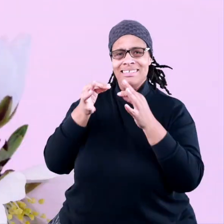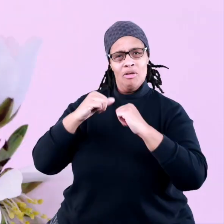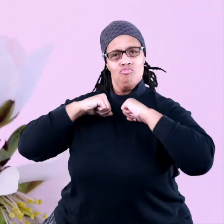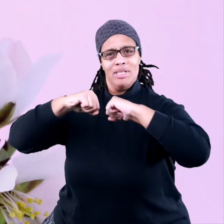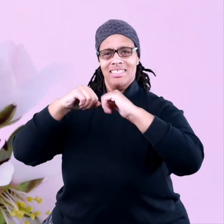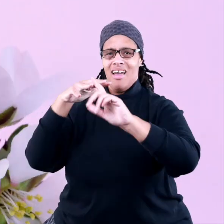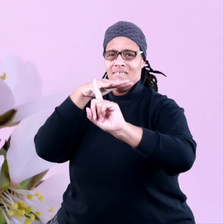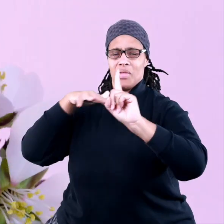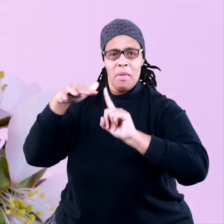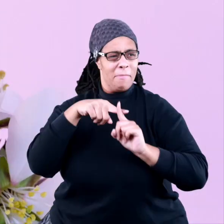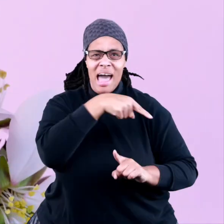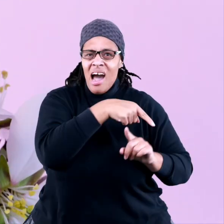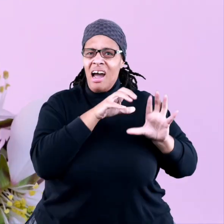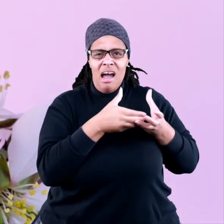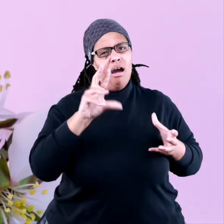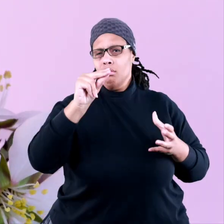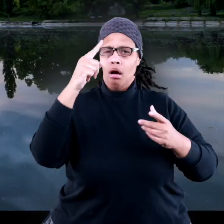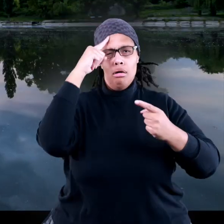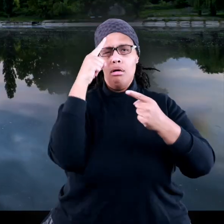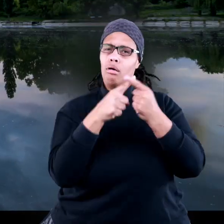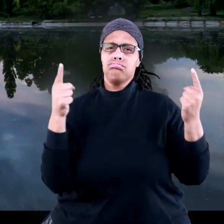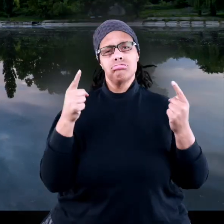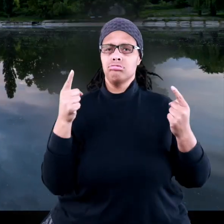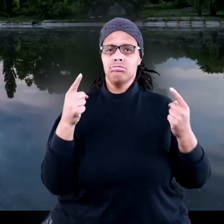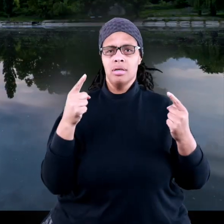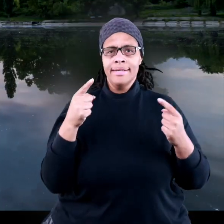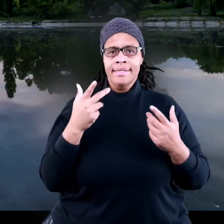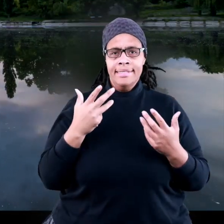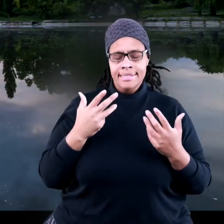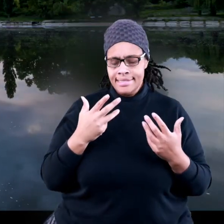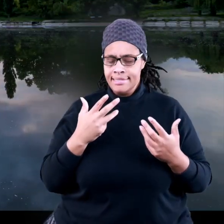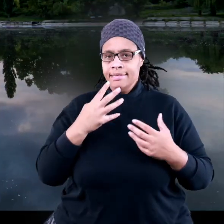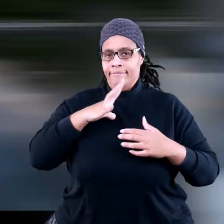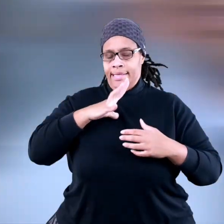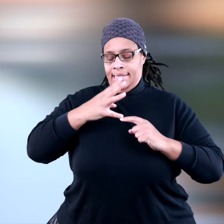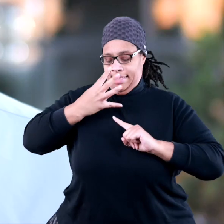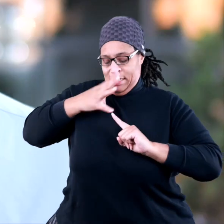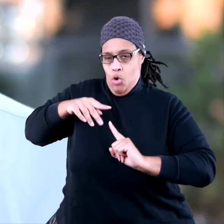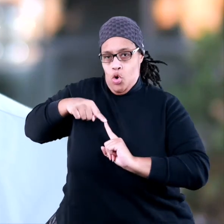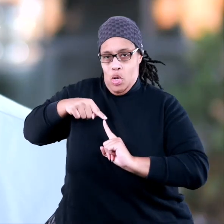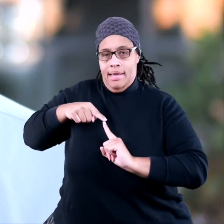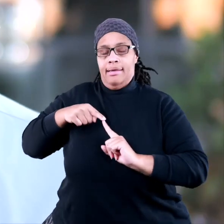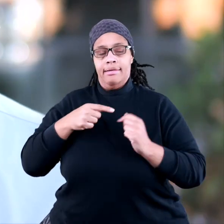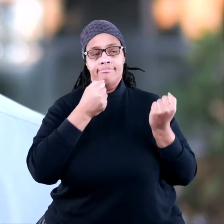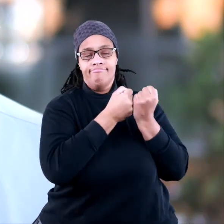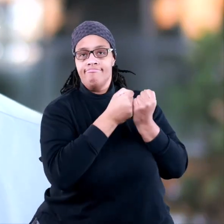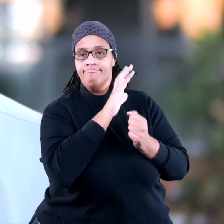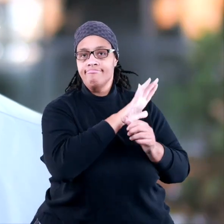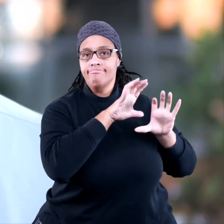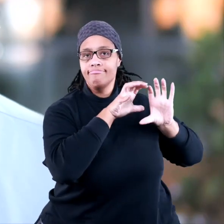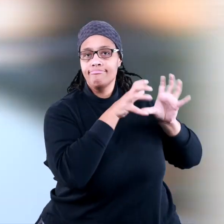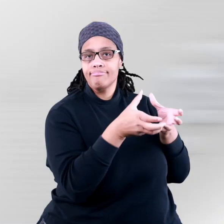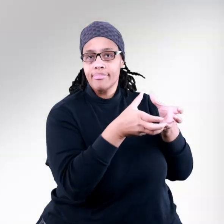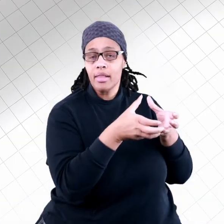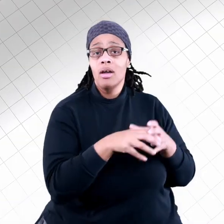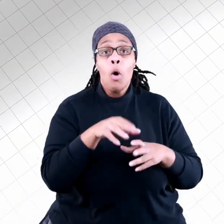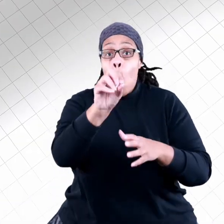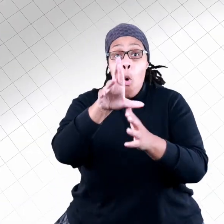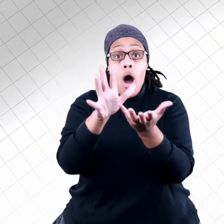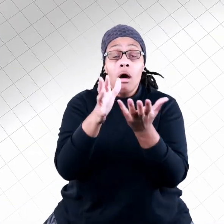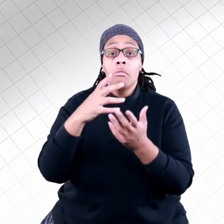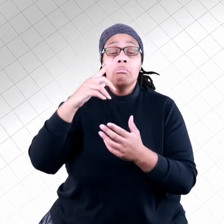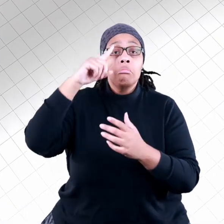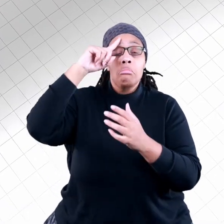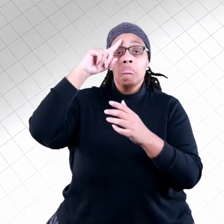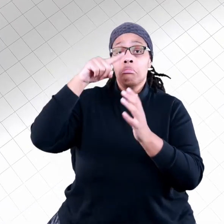protect the environment, but their political party doesn't agree. They might ignore their own personal beliefs to please the party. Or there